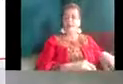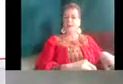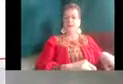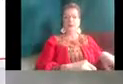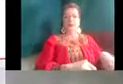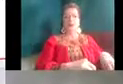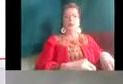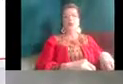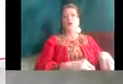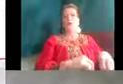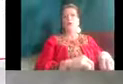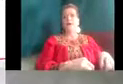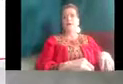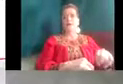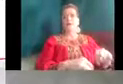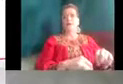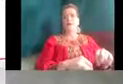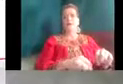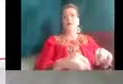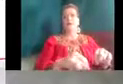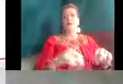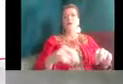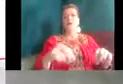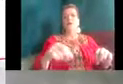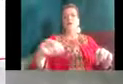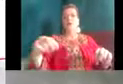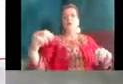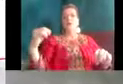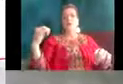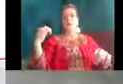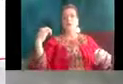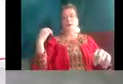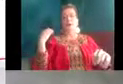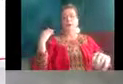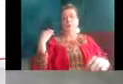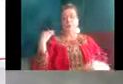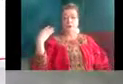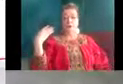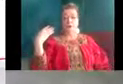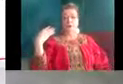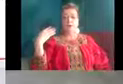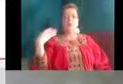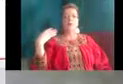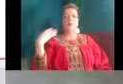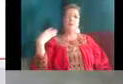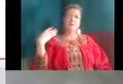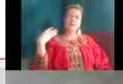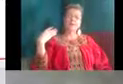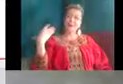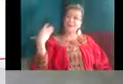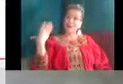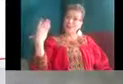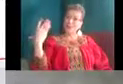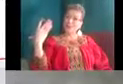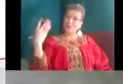vibrates so you might have somebody who um has difficulty hearing or might